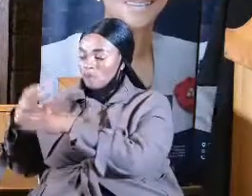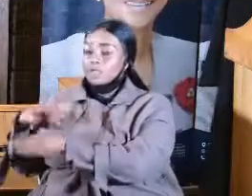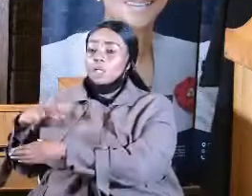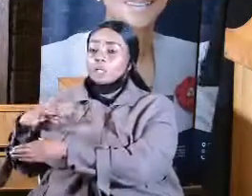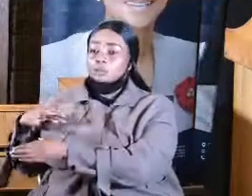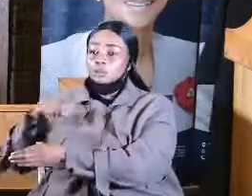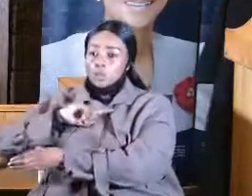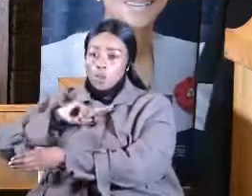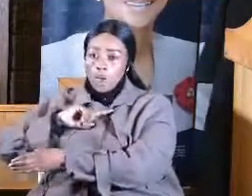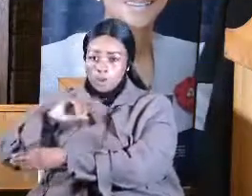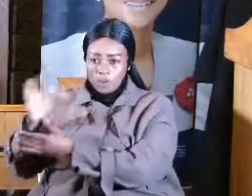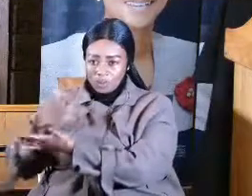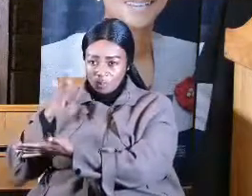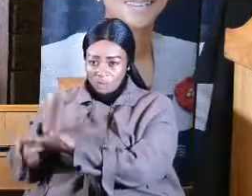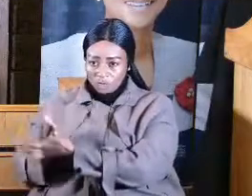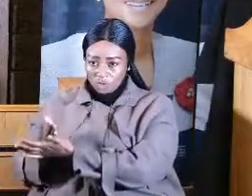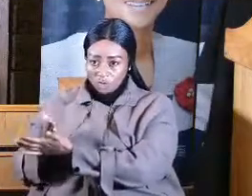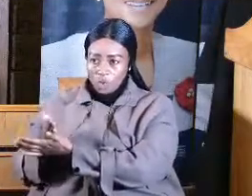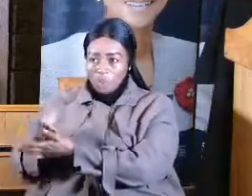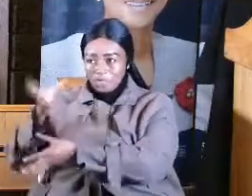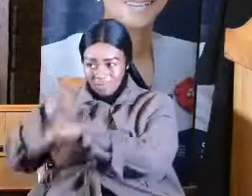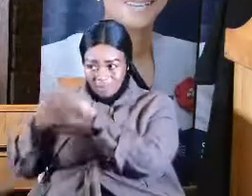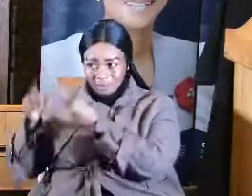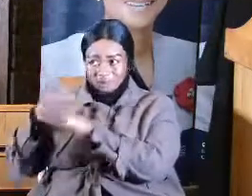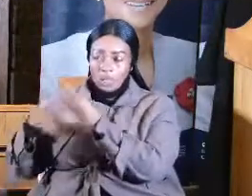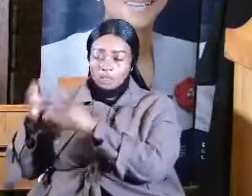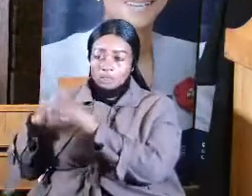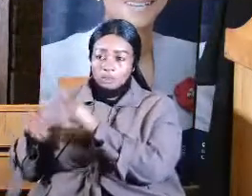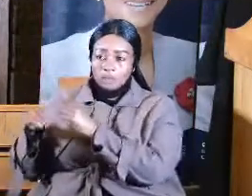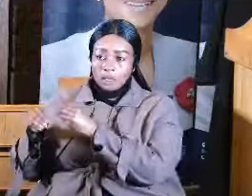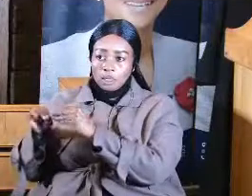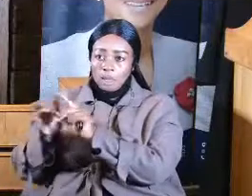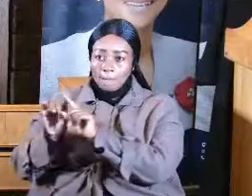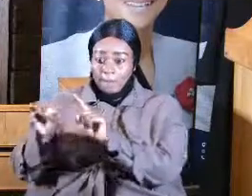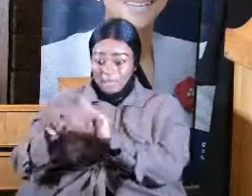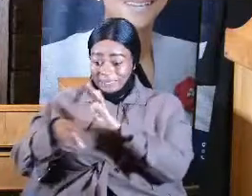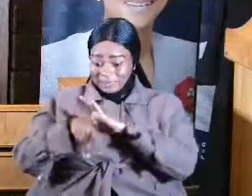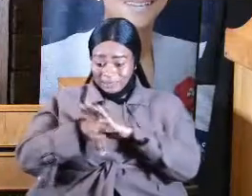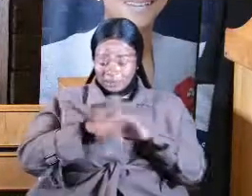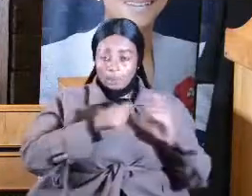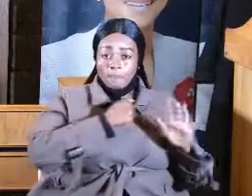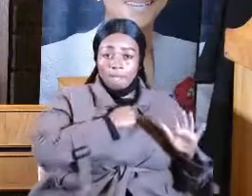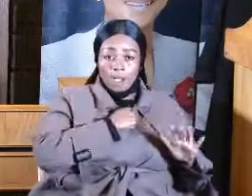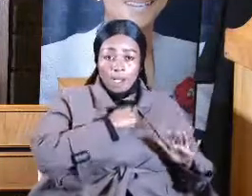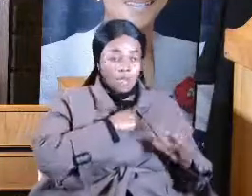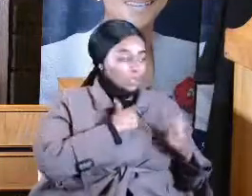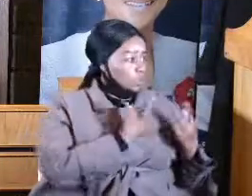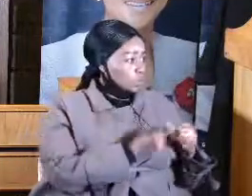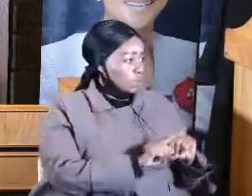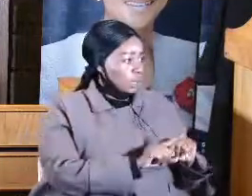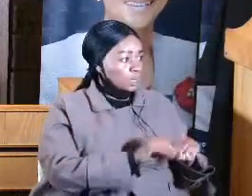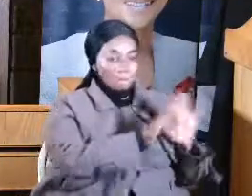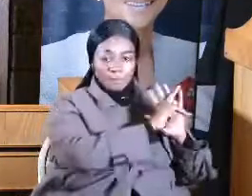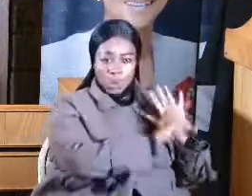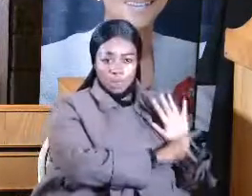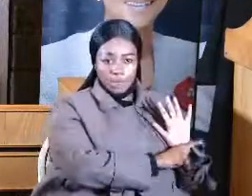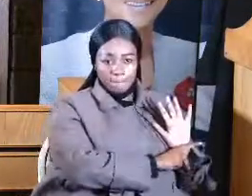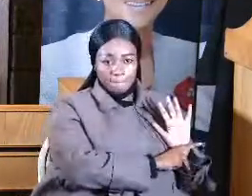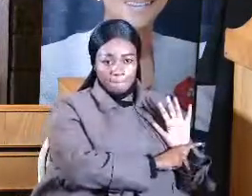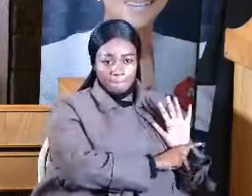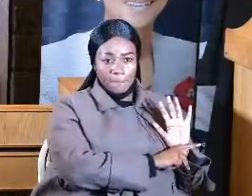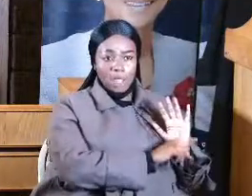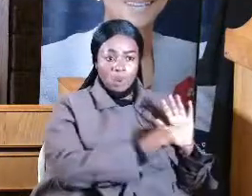we want to make sure that they study. And in my district, what we are doing now, program director, we have a program where we